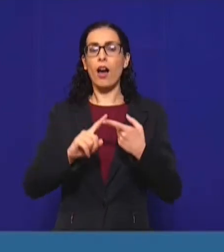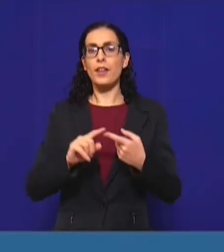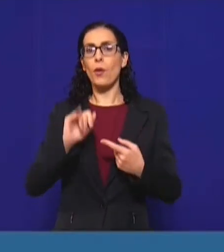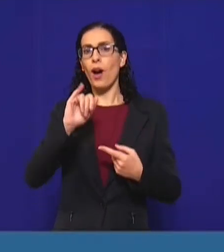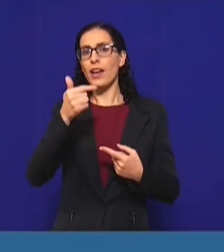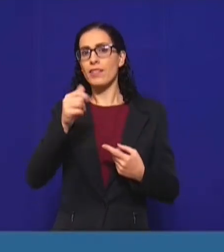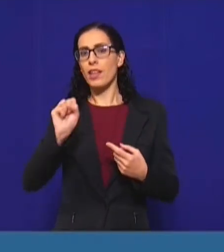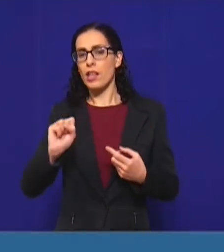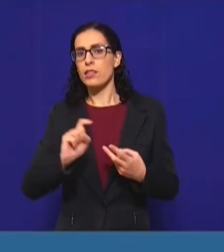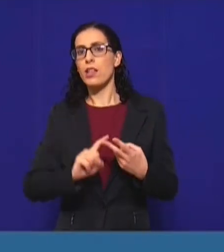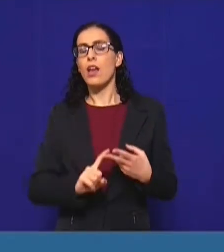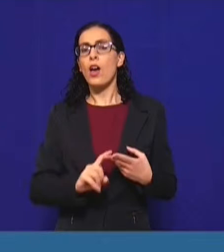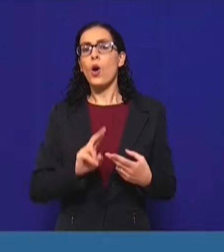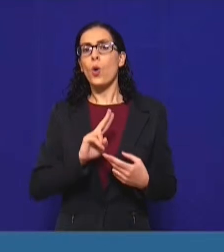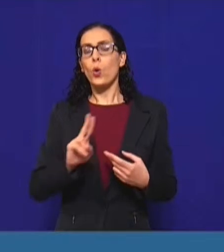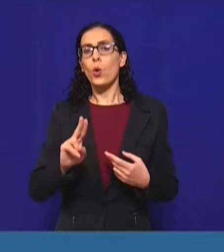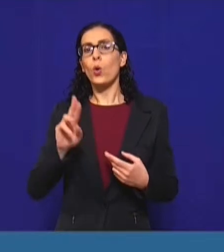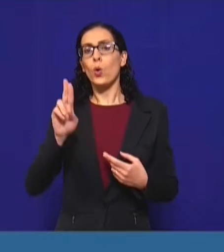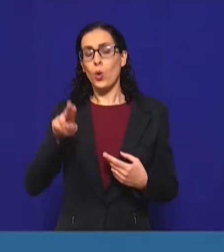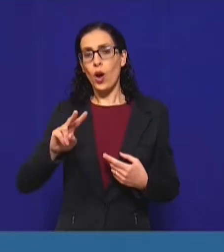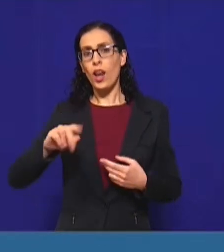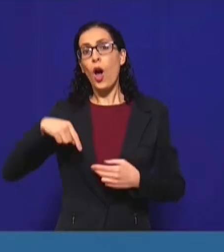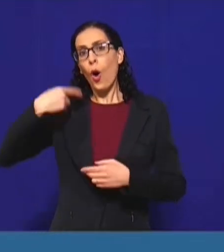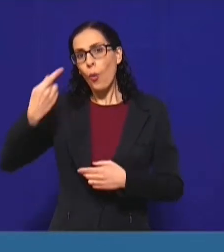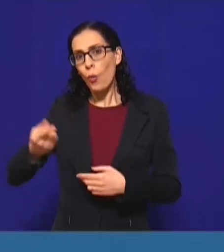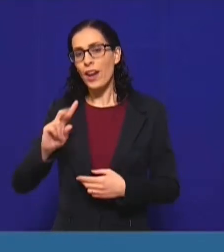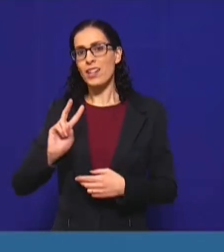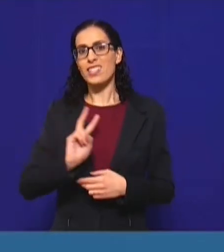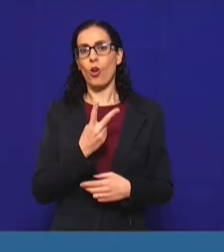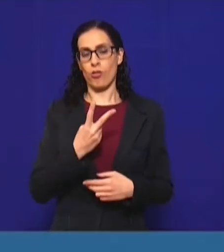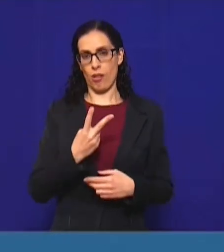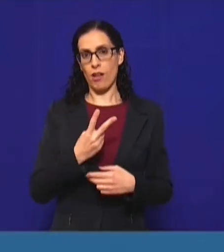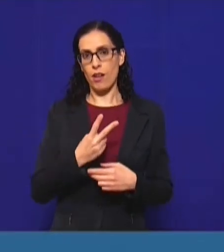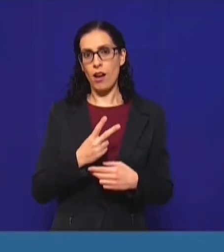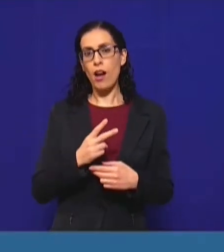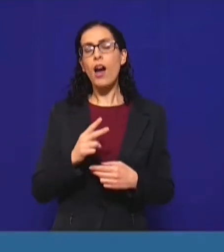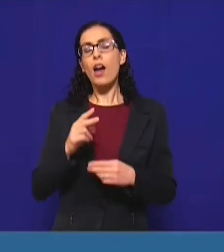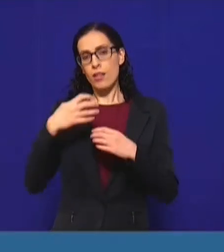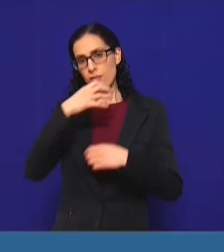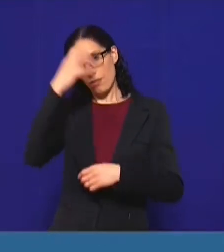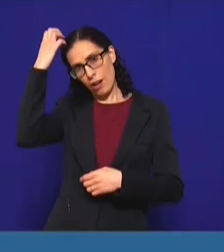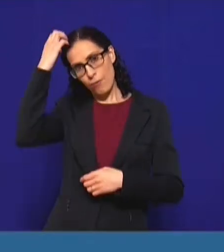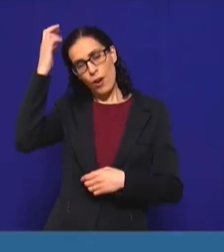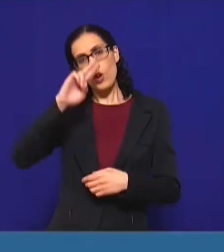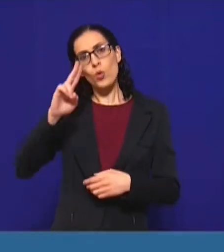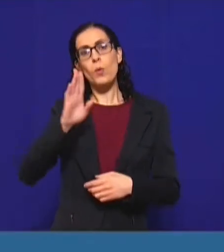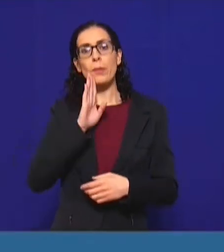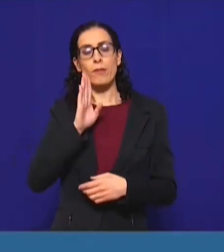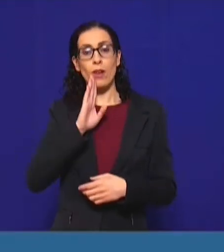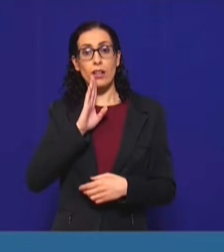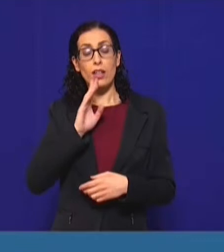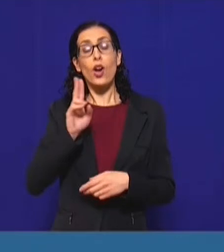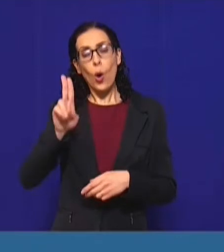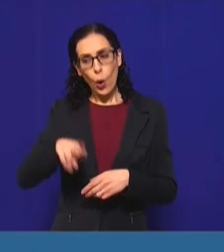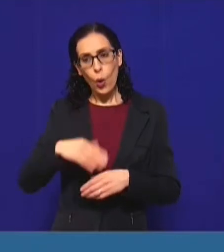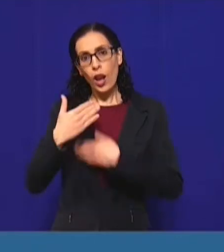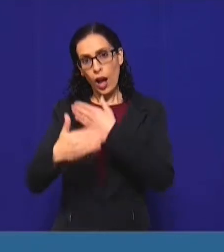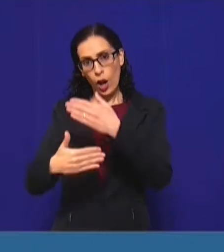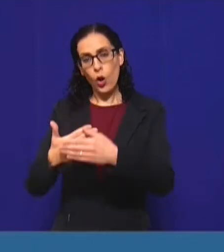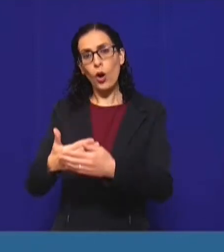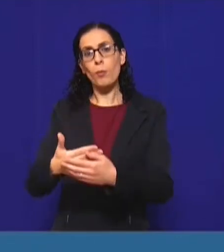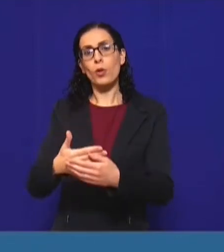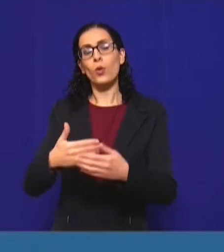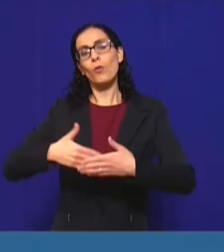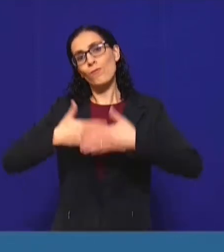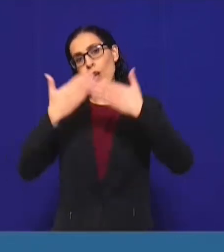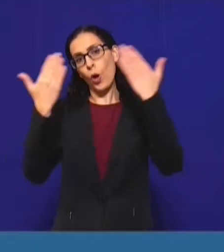l-ITS u ħnibqgħu għaddejjin ukoll bil-post secondaries l-oħrajn kemm dawk tal-gvern kif ukoll privati, dawk nkun qegħdin inlaqmuhom